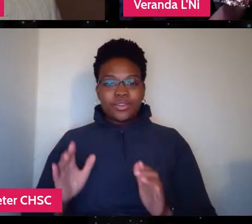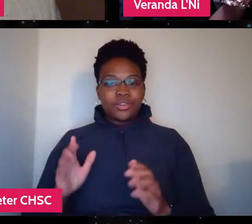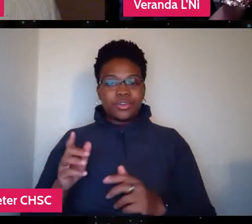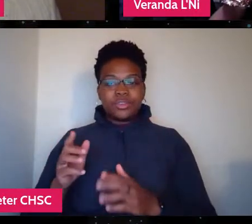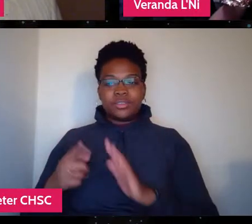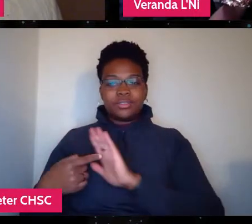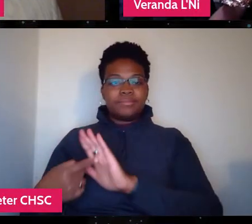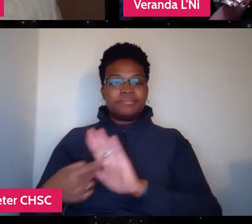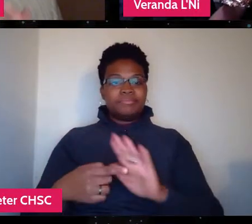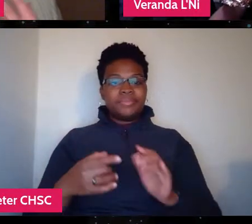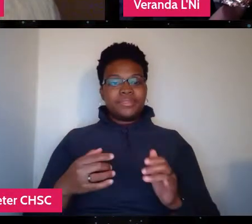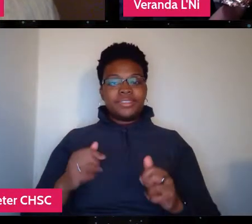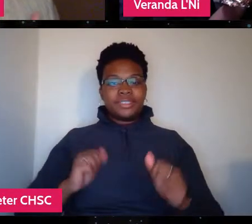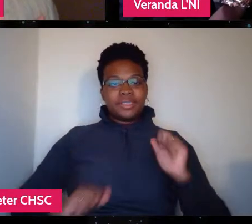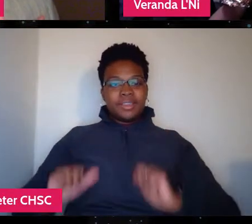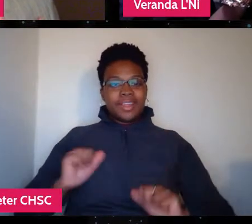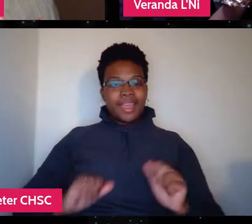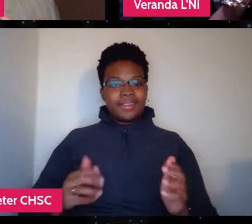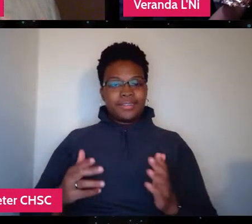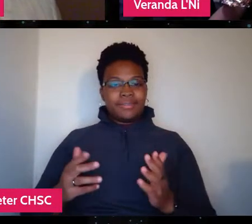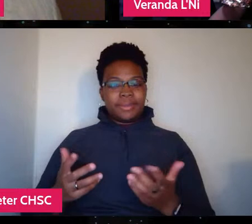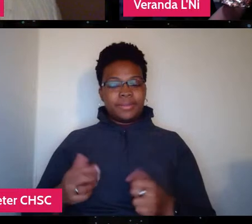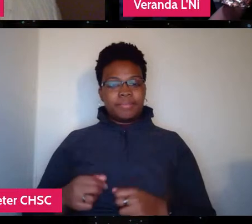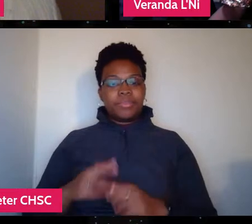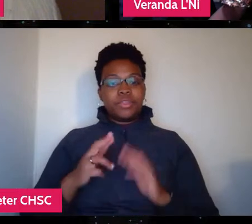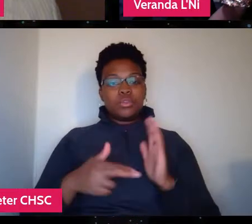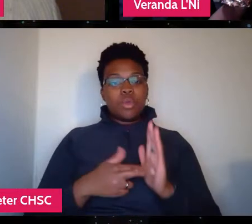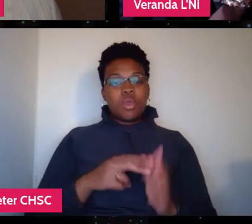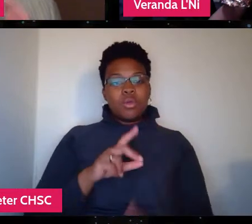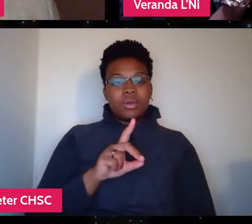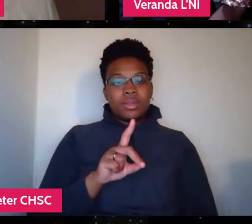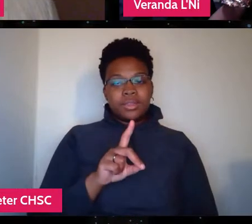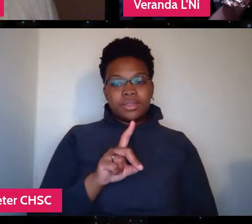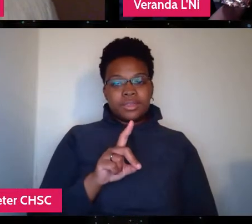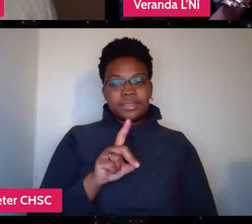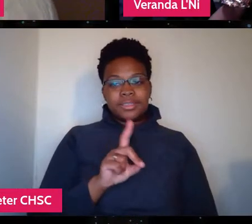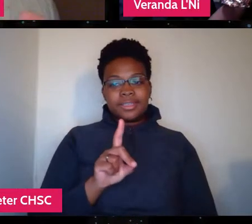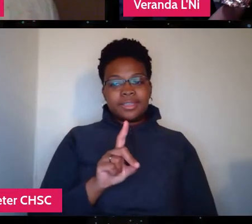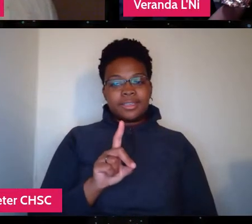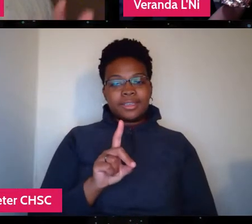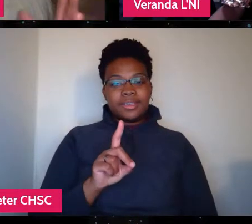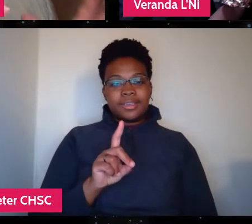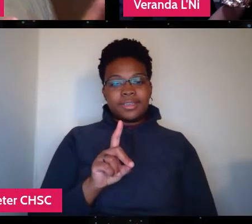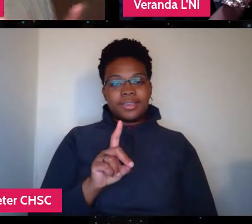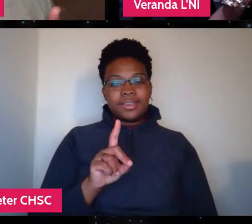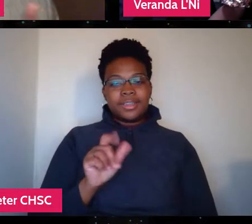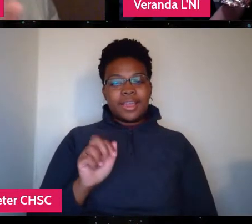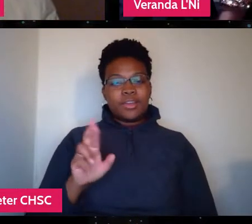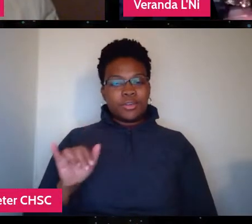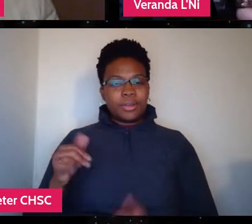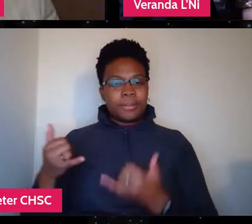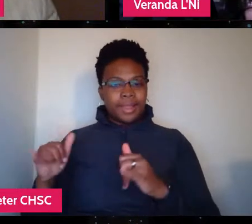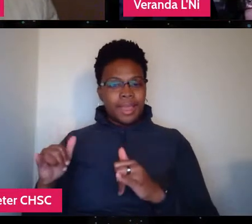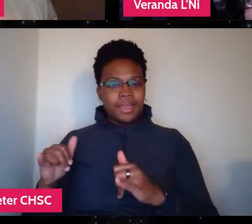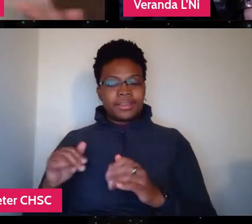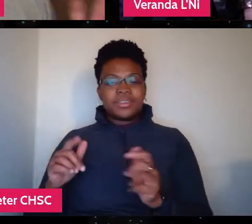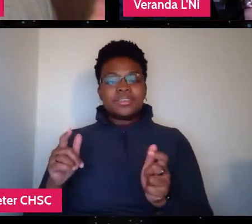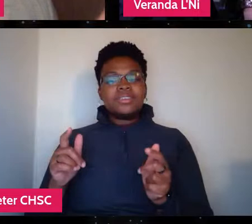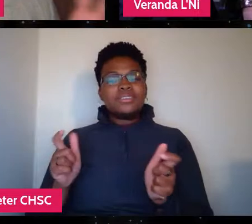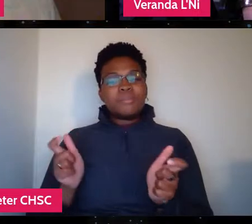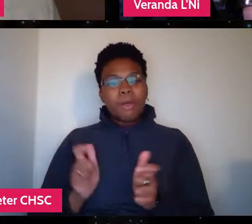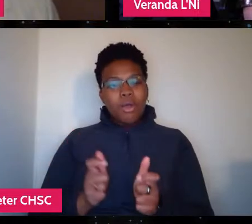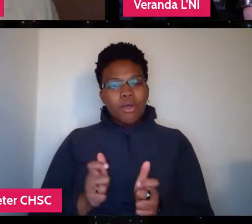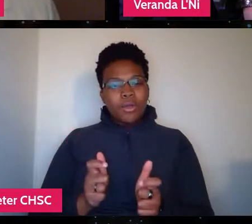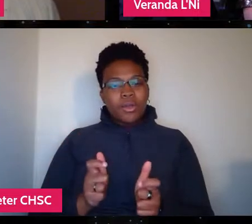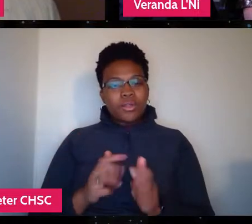And the role that Leah Delaria played was much smaller originally. And so all of Pat's scenes